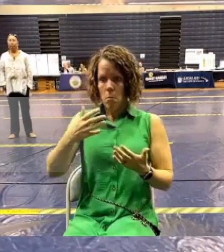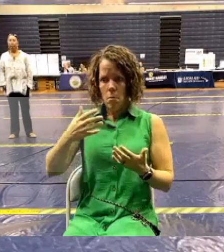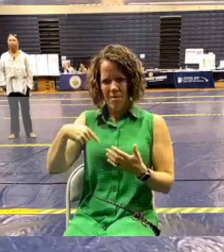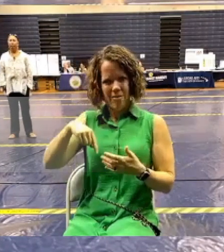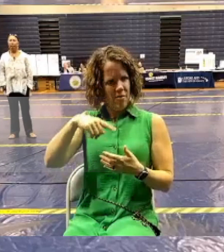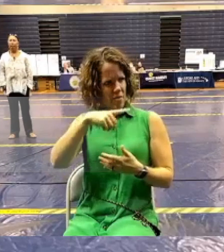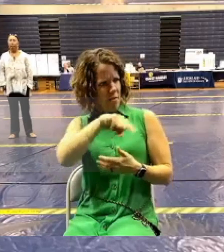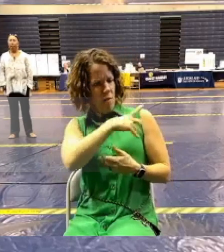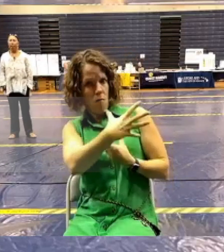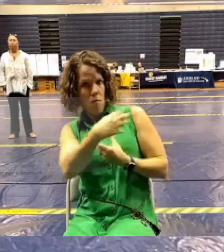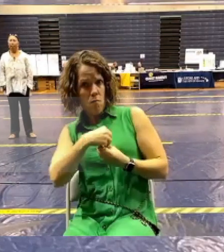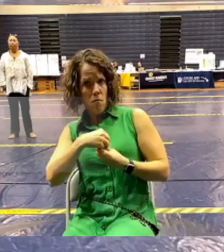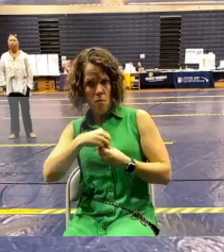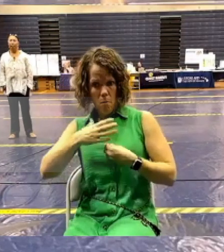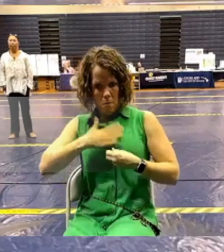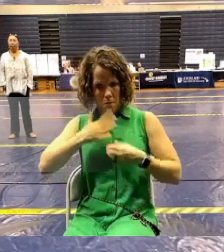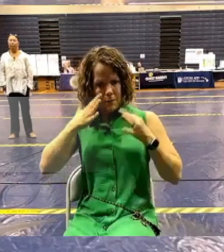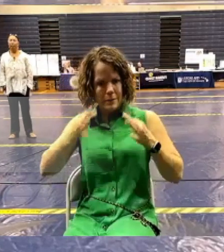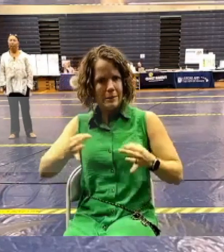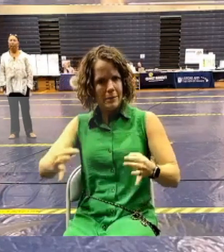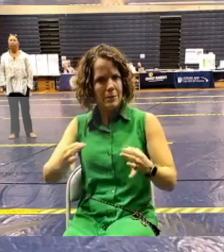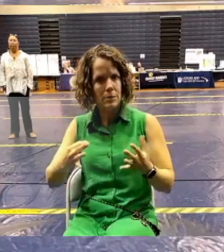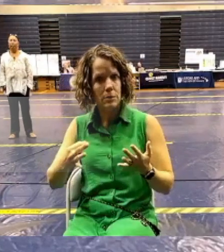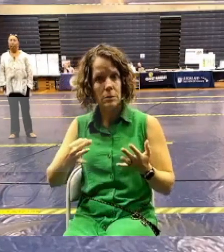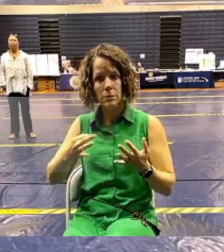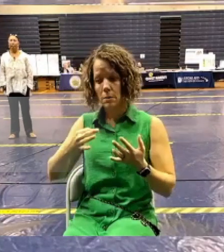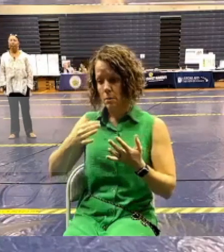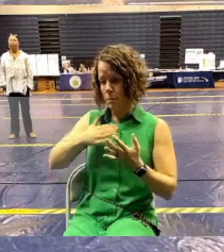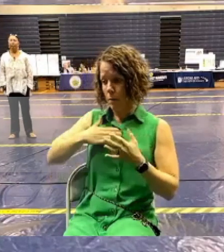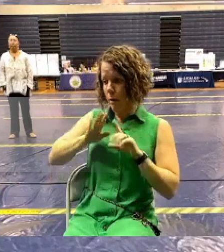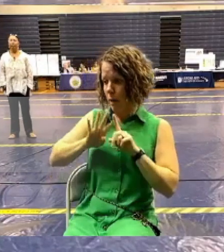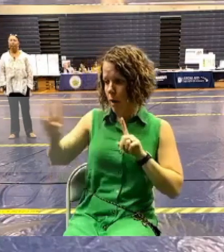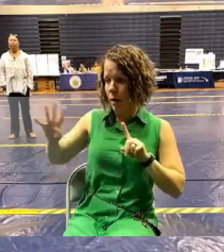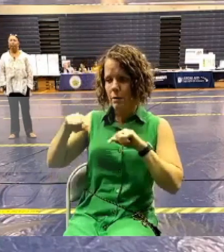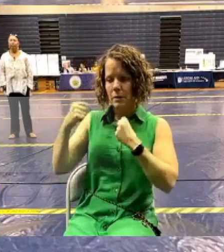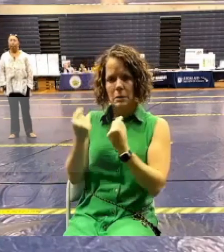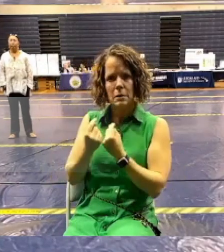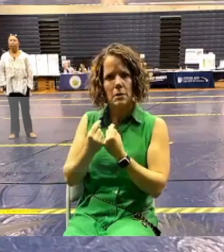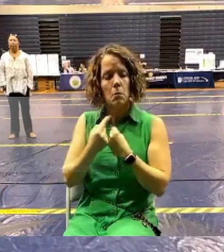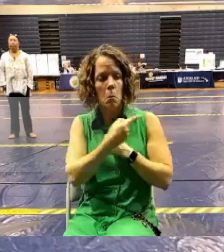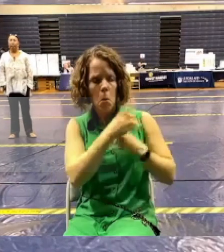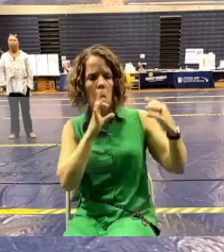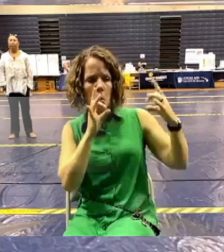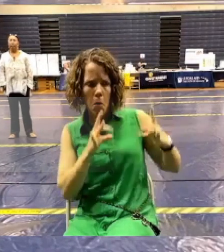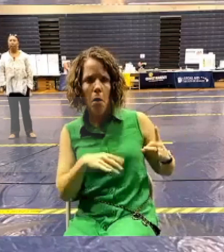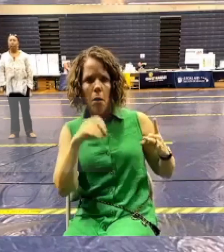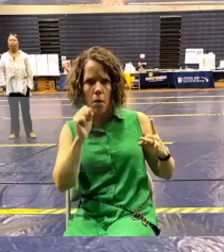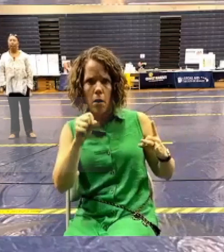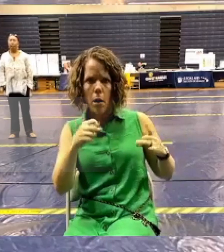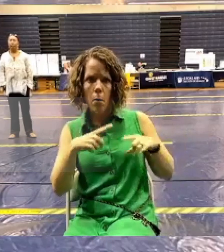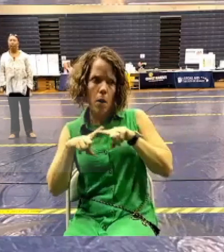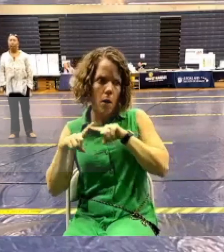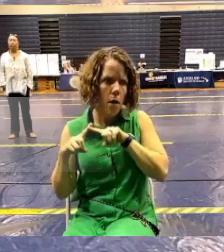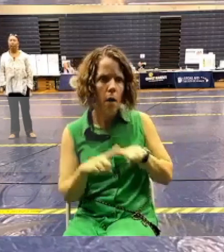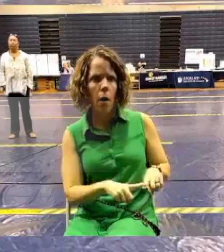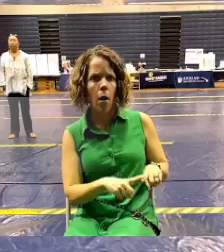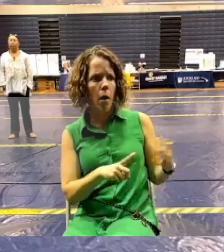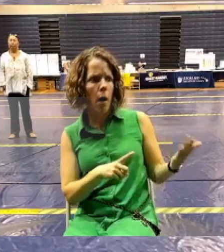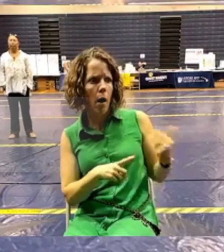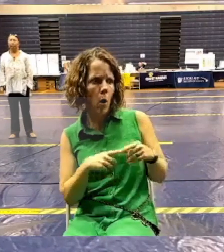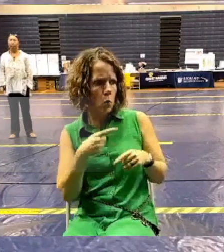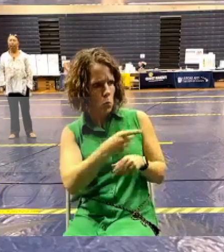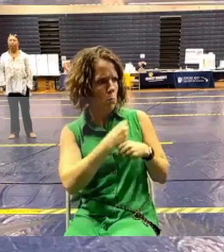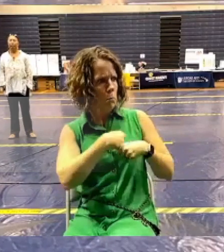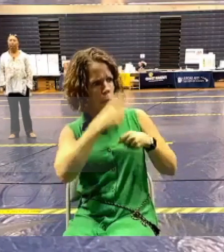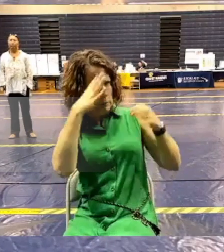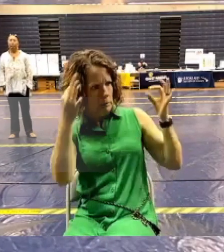The decisions are made by me and the guys that work with us. They give us input, and that input comes from this